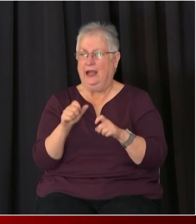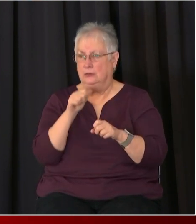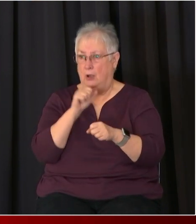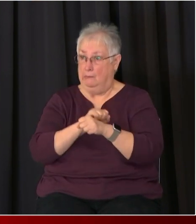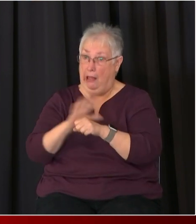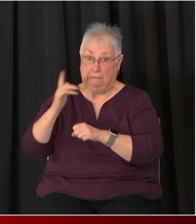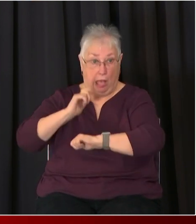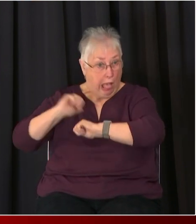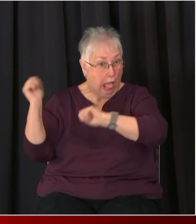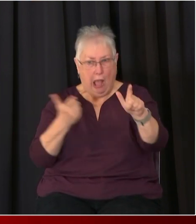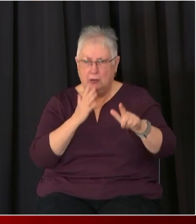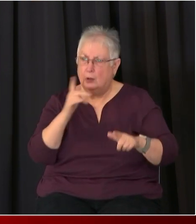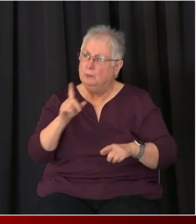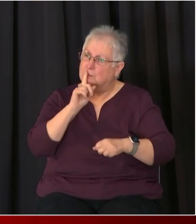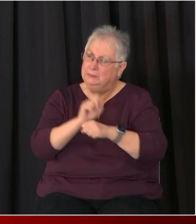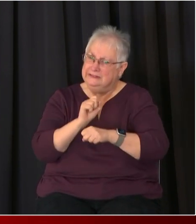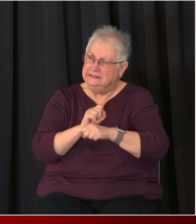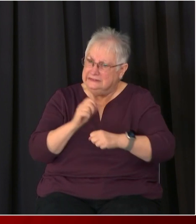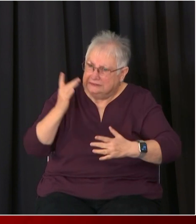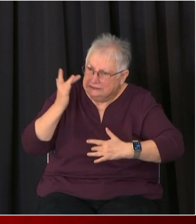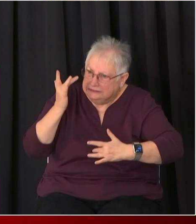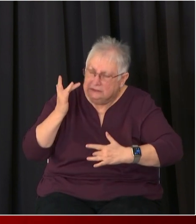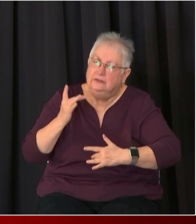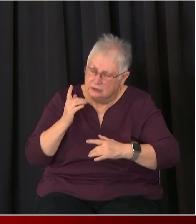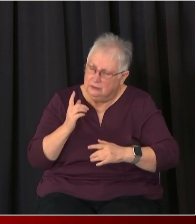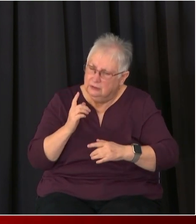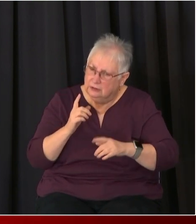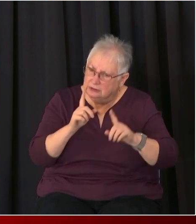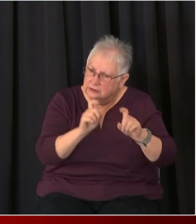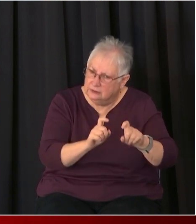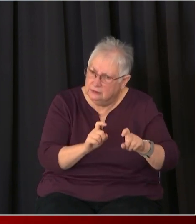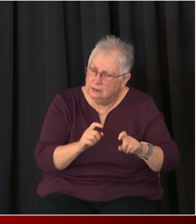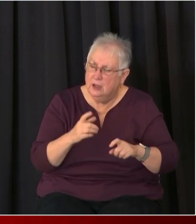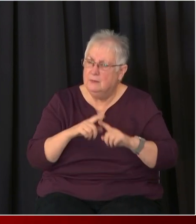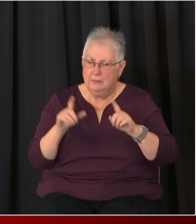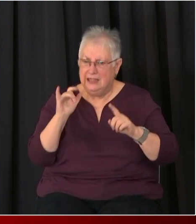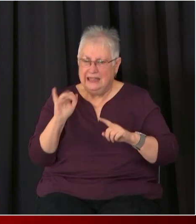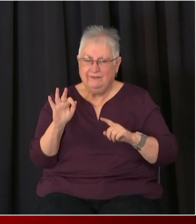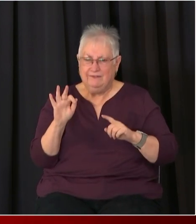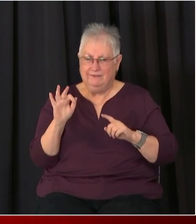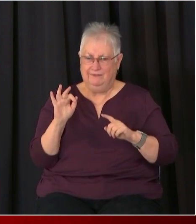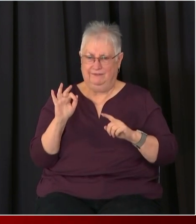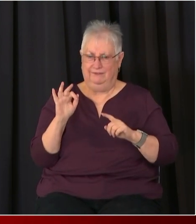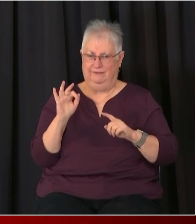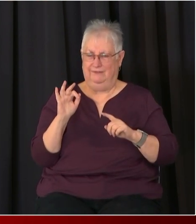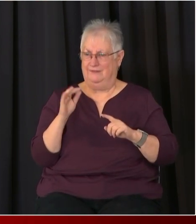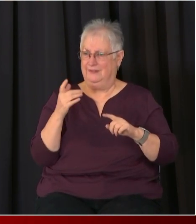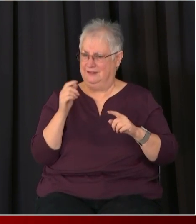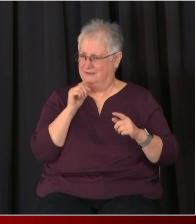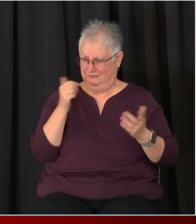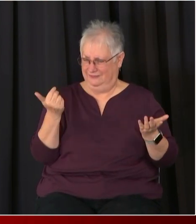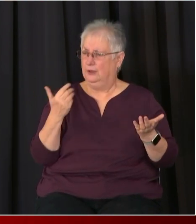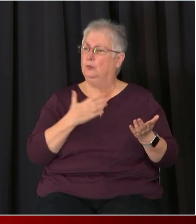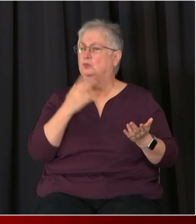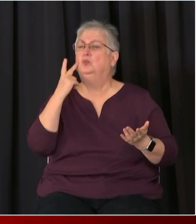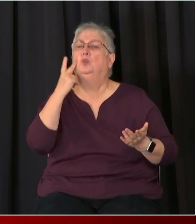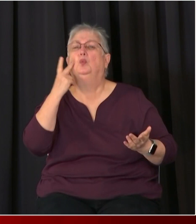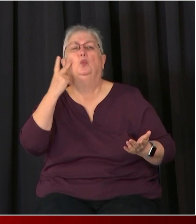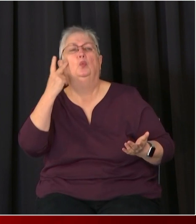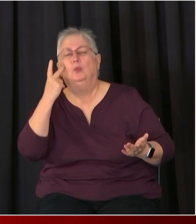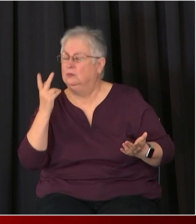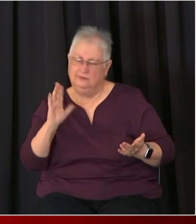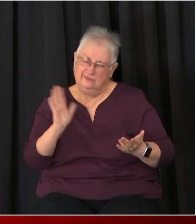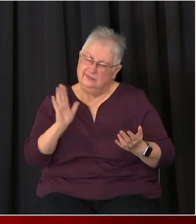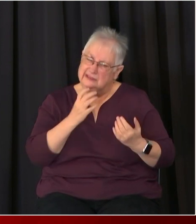refer to the guidance, and also I'll make sure my staff post